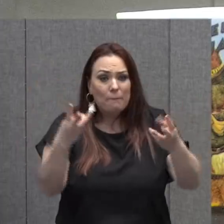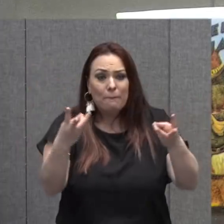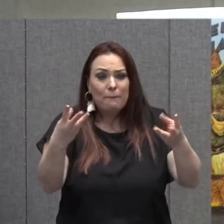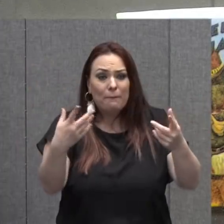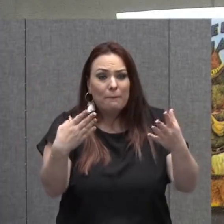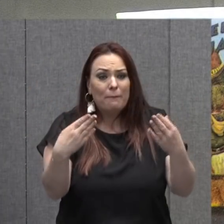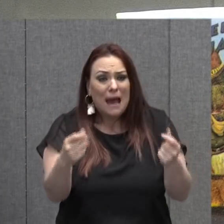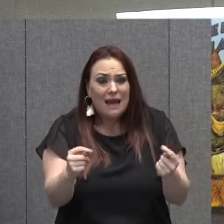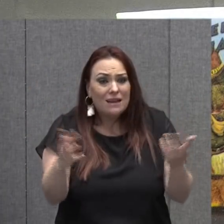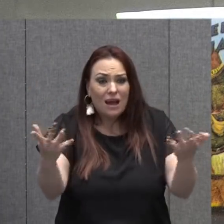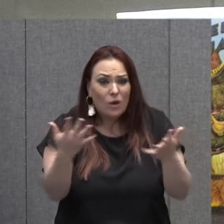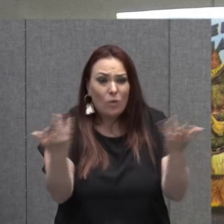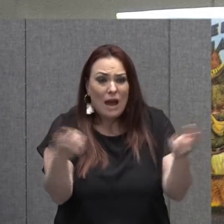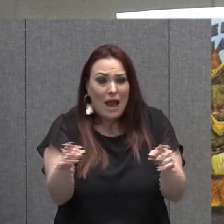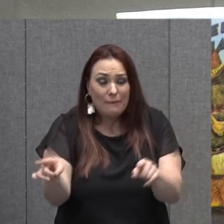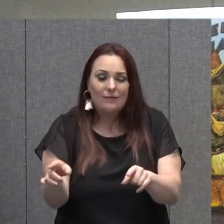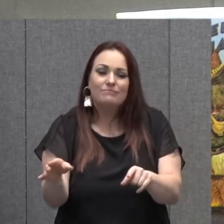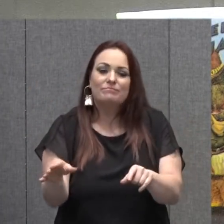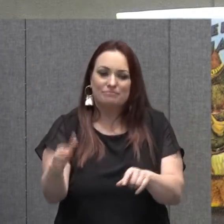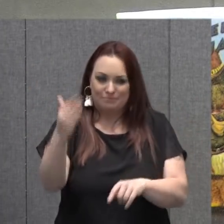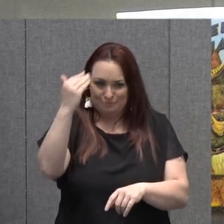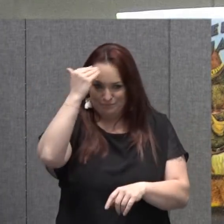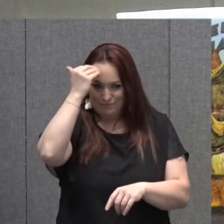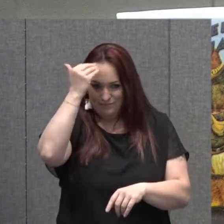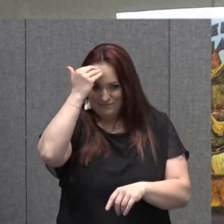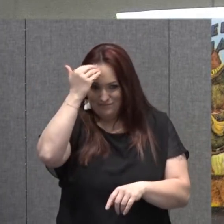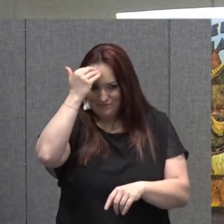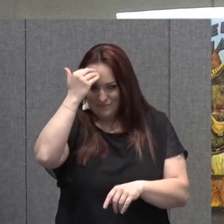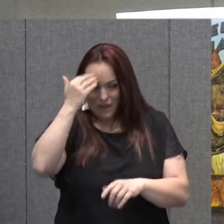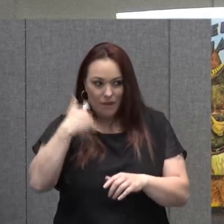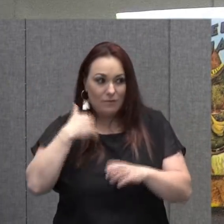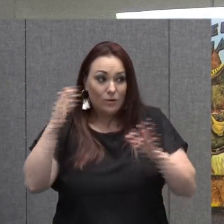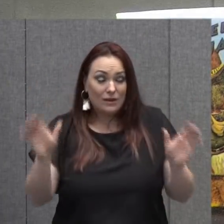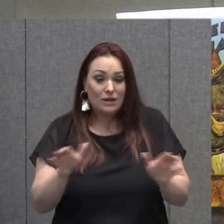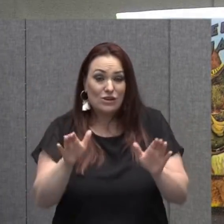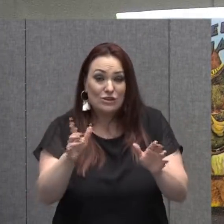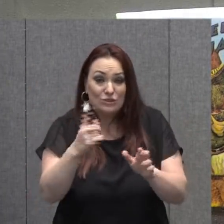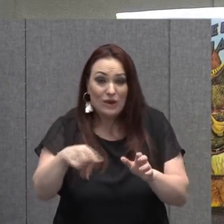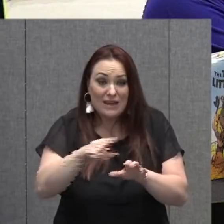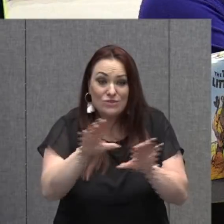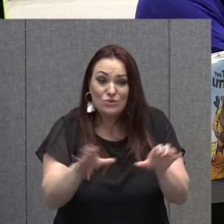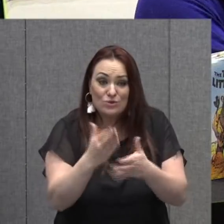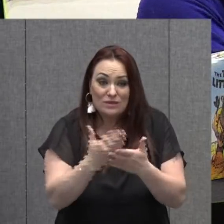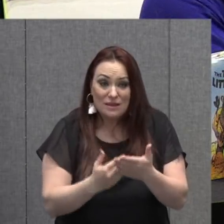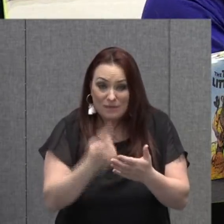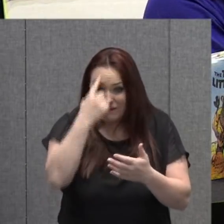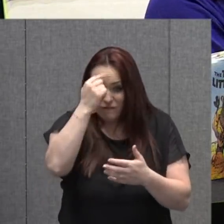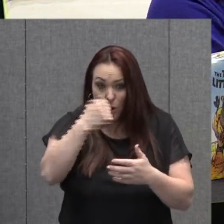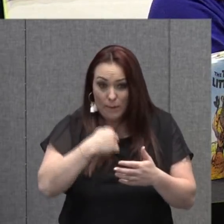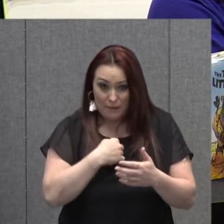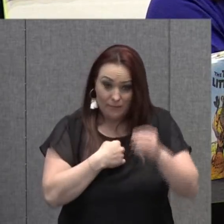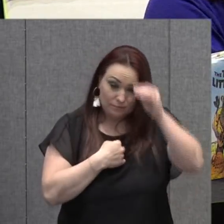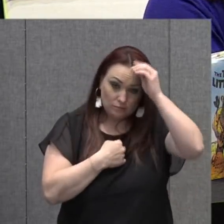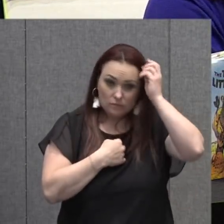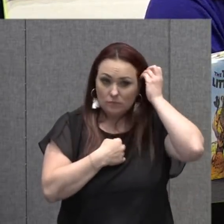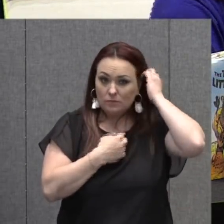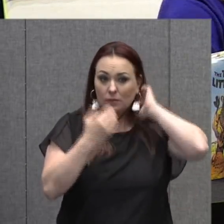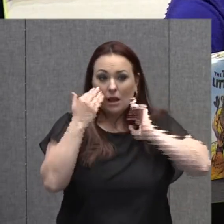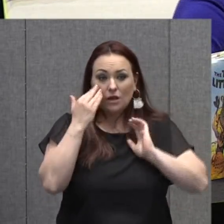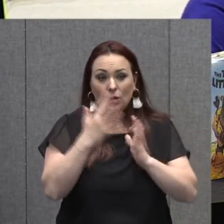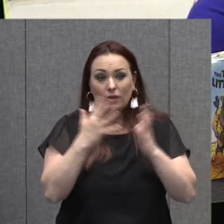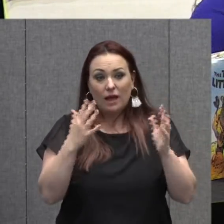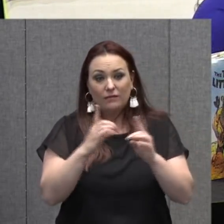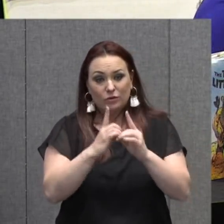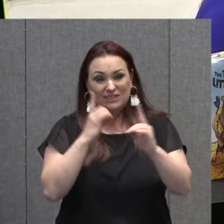I know. So I'm going to encourage you guys to do something for me. I know a lot of you guys are doing